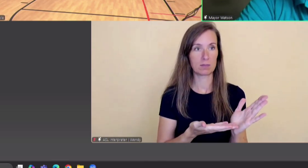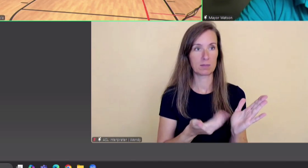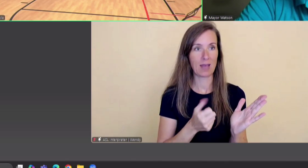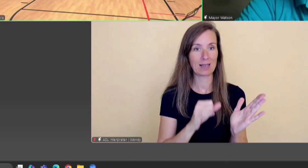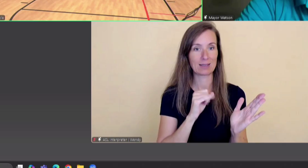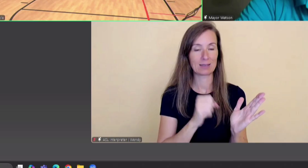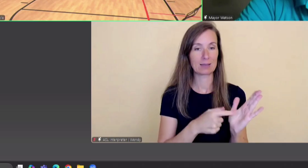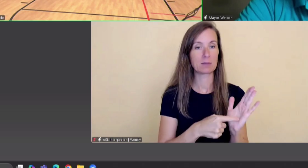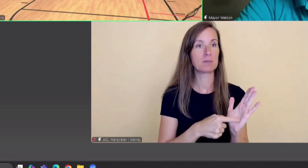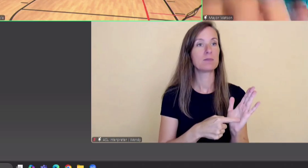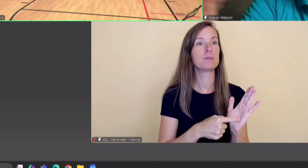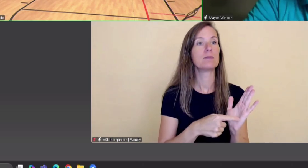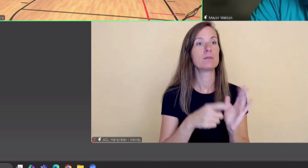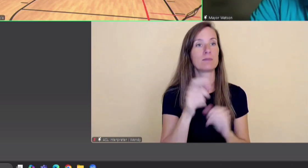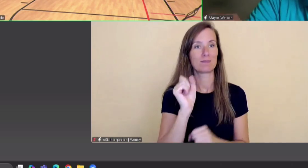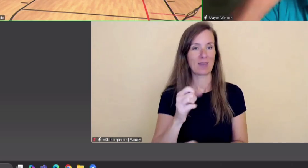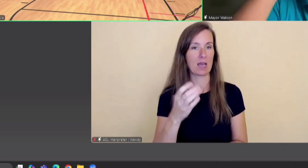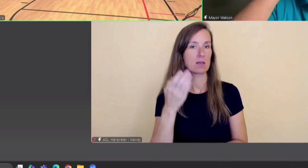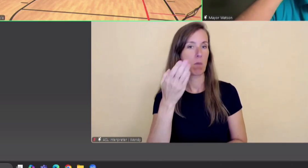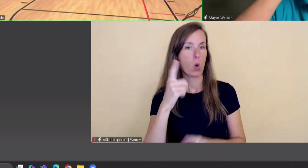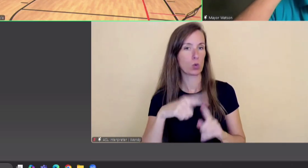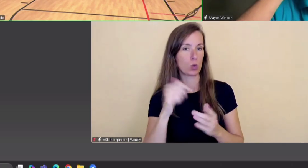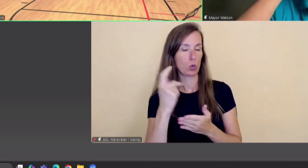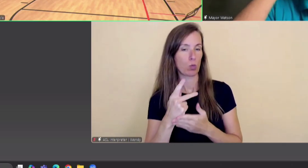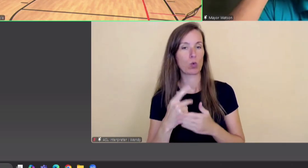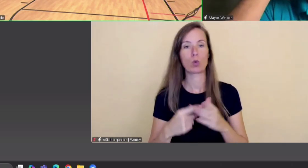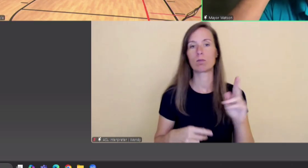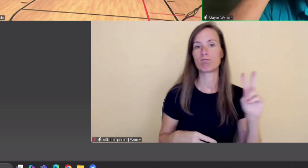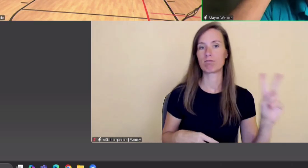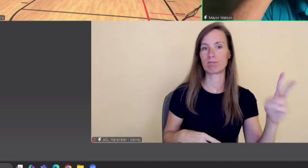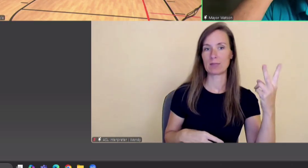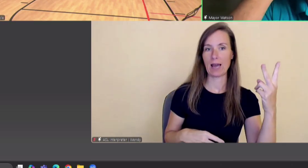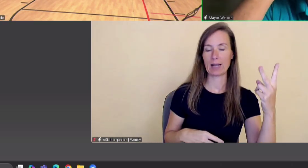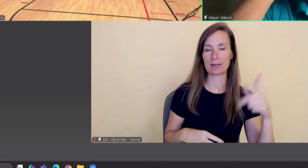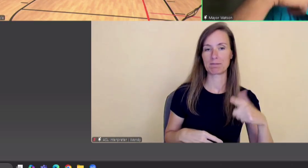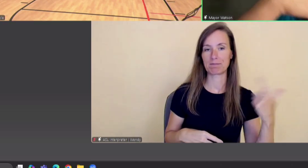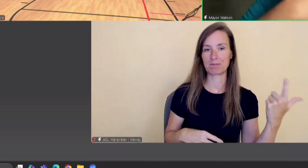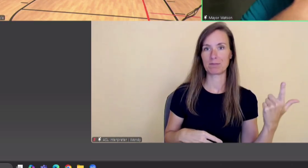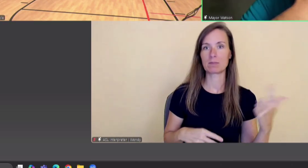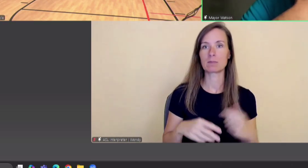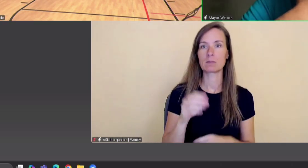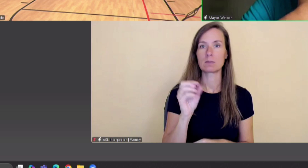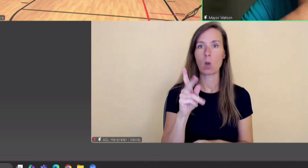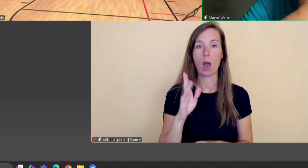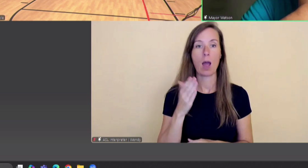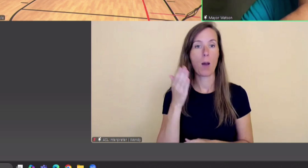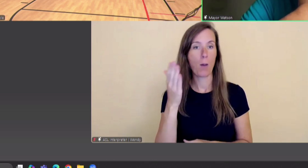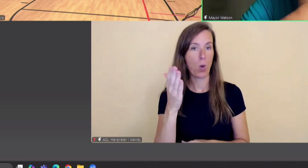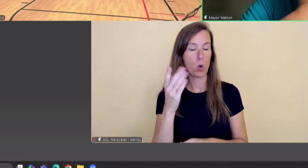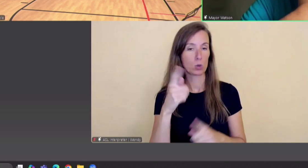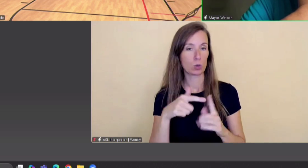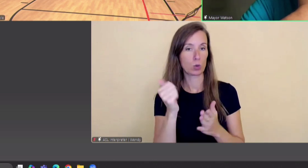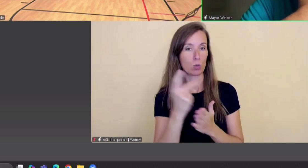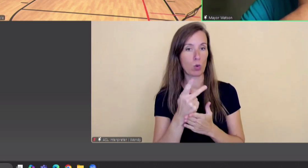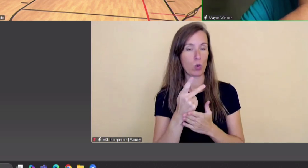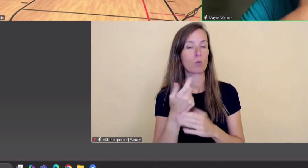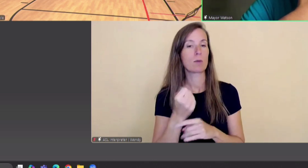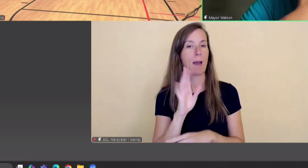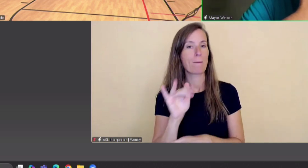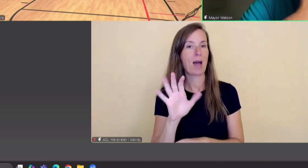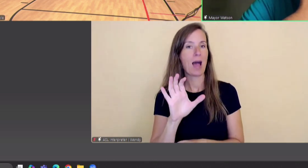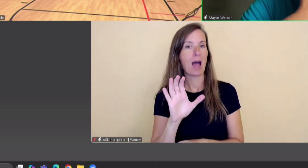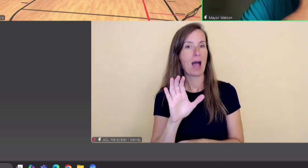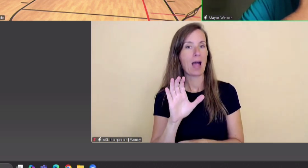Motion to approve the agenda? Second. Okay, motion to approve made by Councilmember Vice Mayor